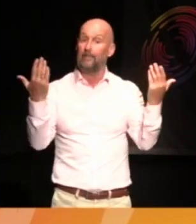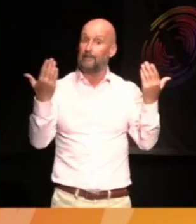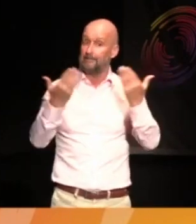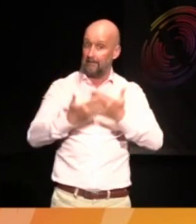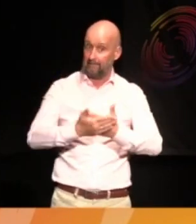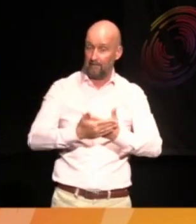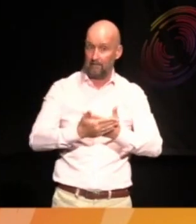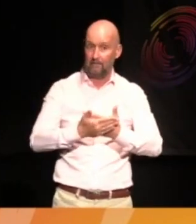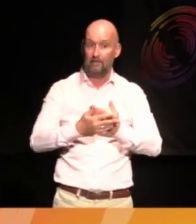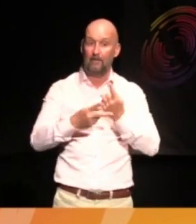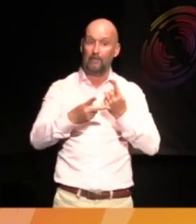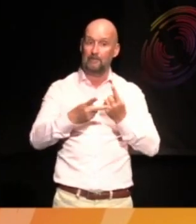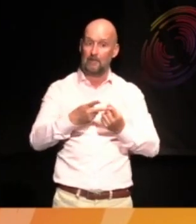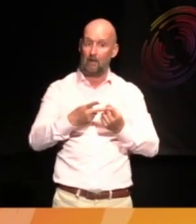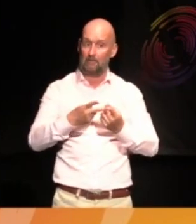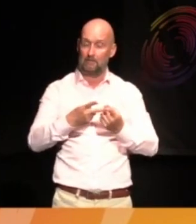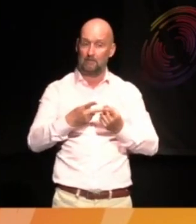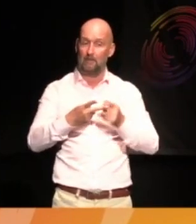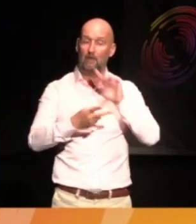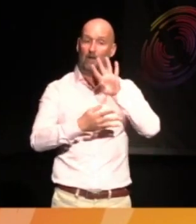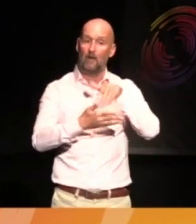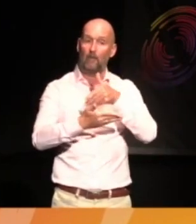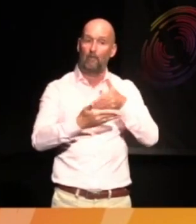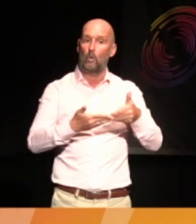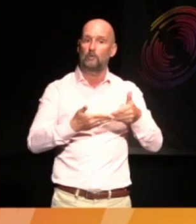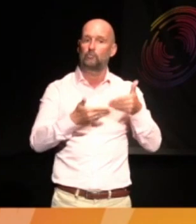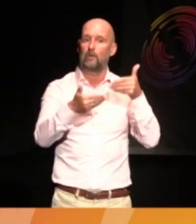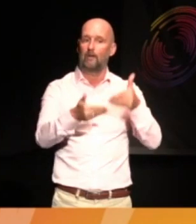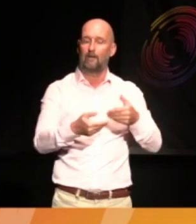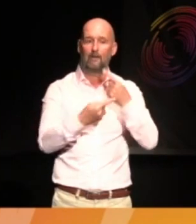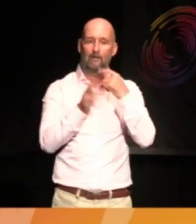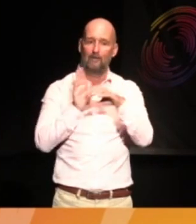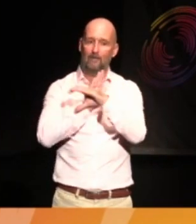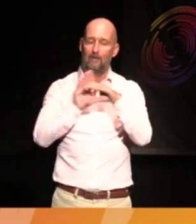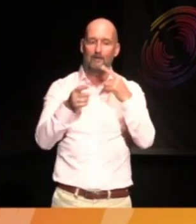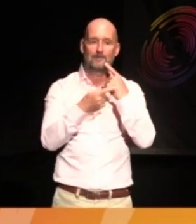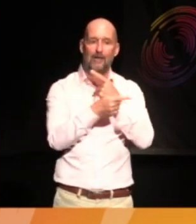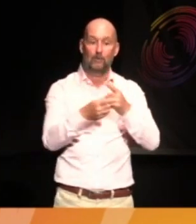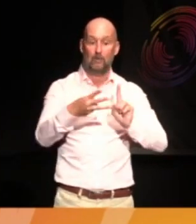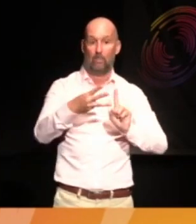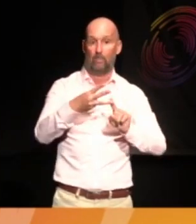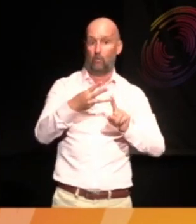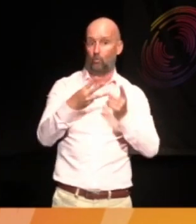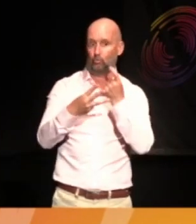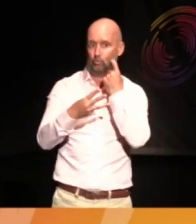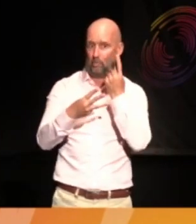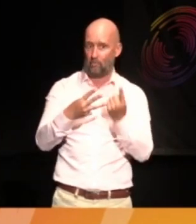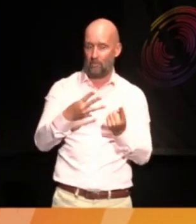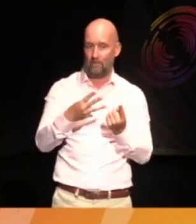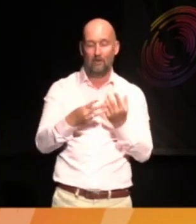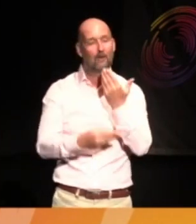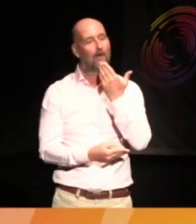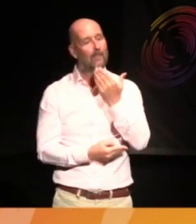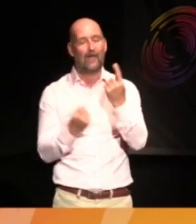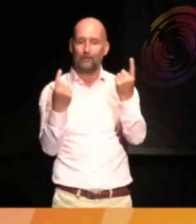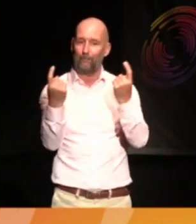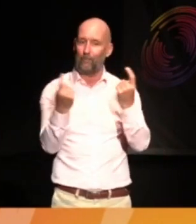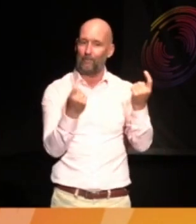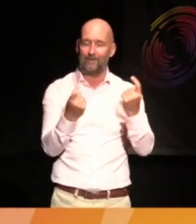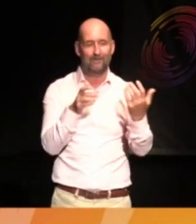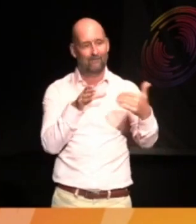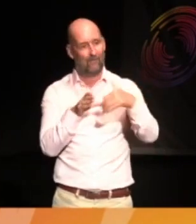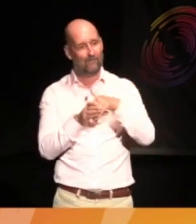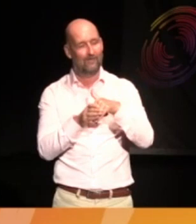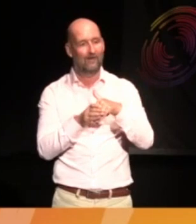the second part of the Poetic Declaration and the third part tomorrow. So thank you for coming and participating, and